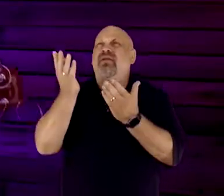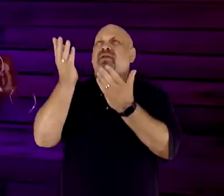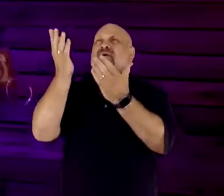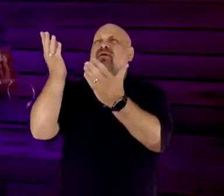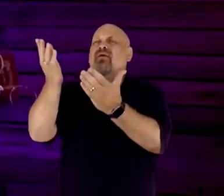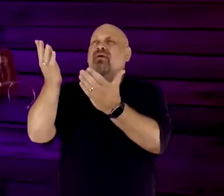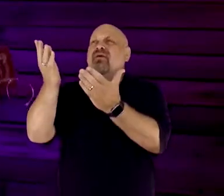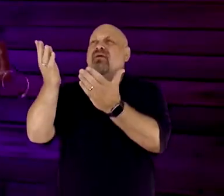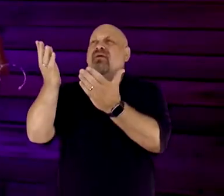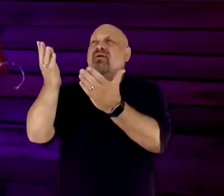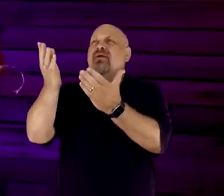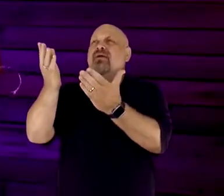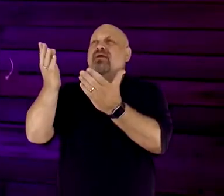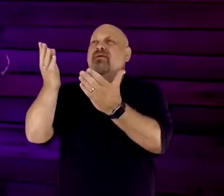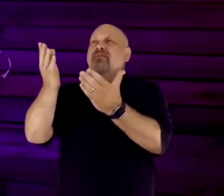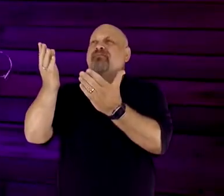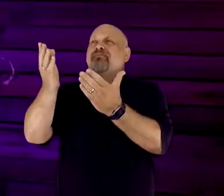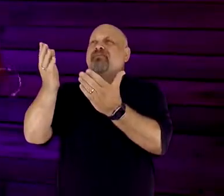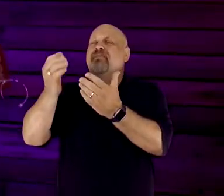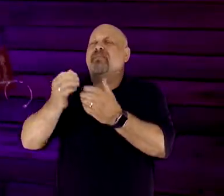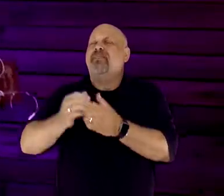surrender.